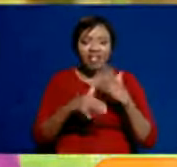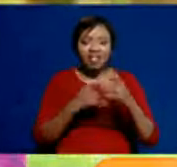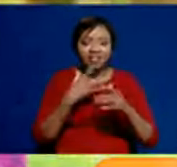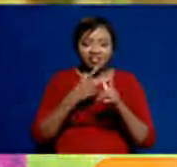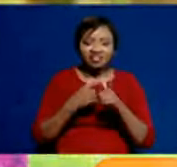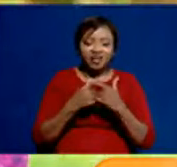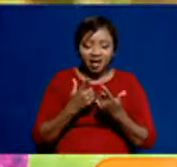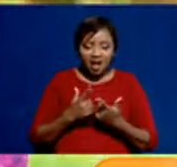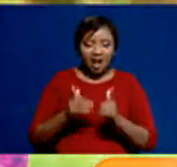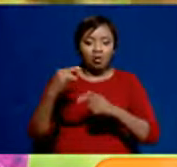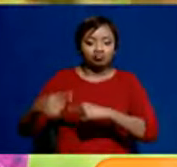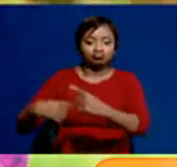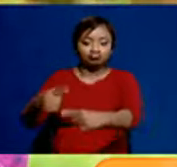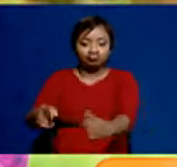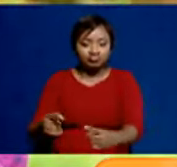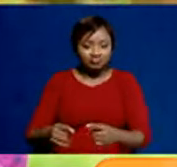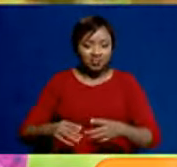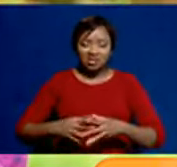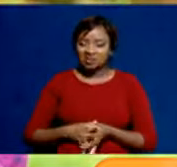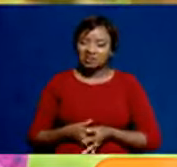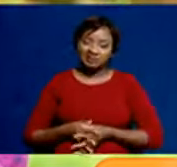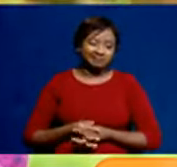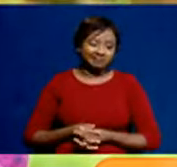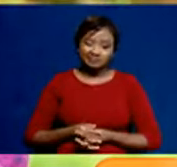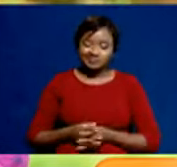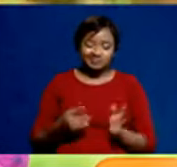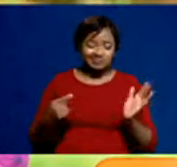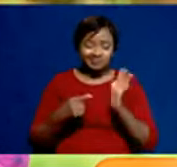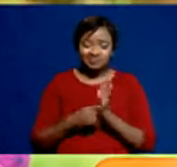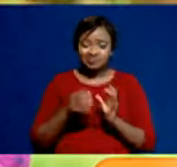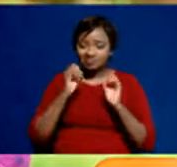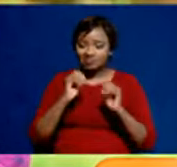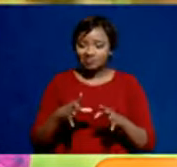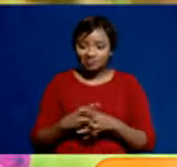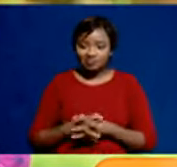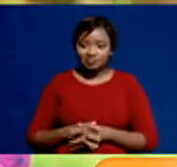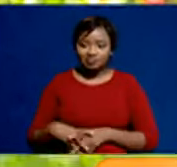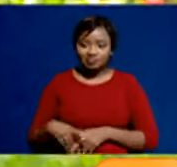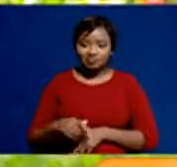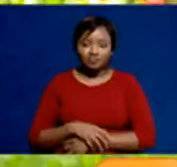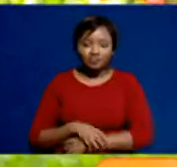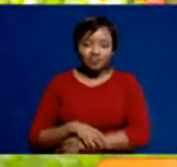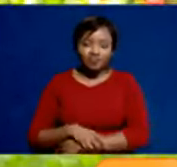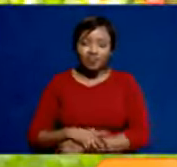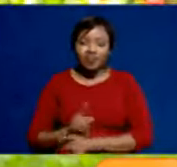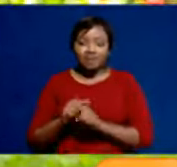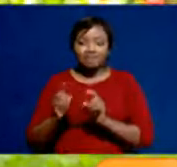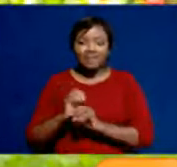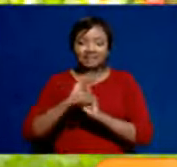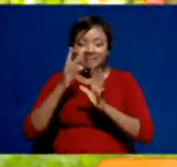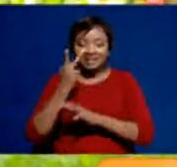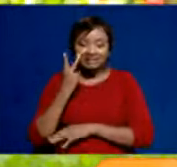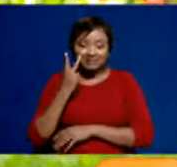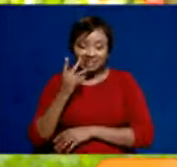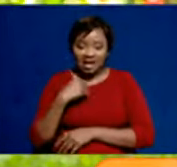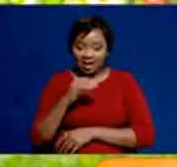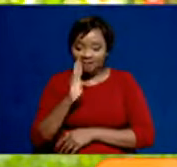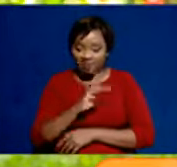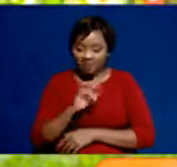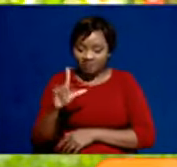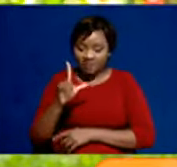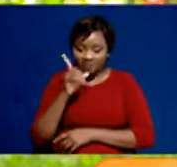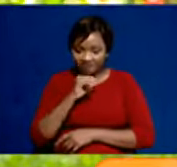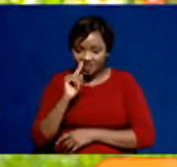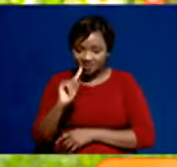on. So it doesn't make sense at all. Given that already there's a bill that has gone through the first